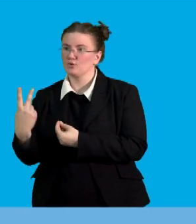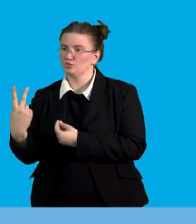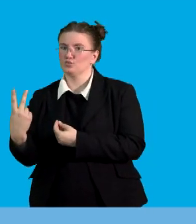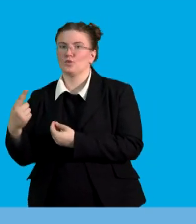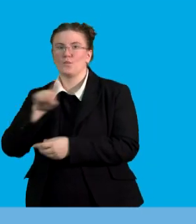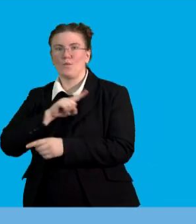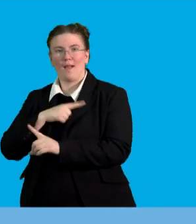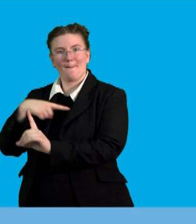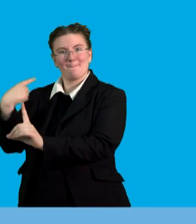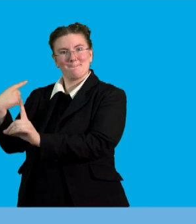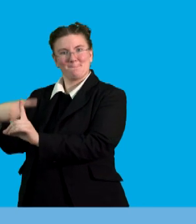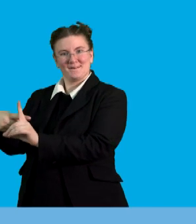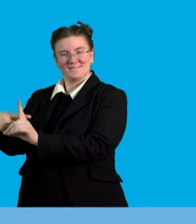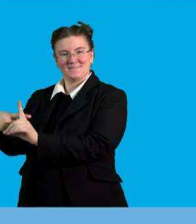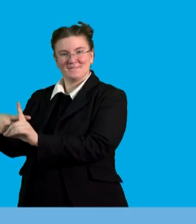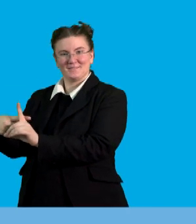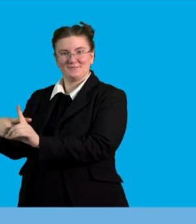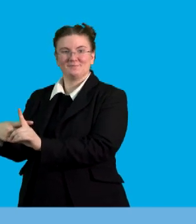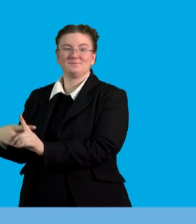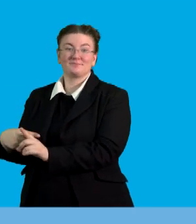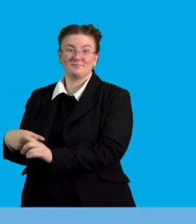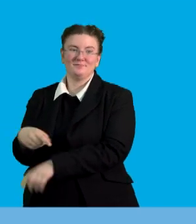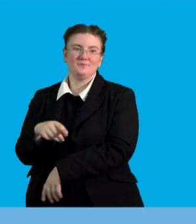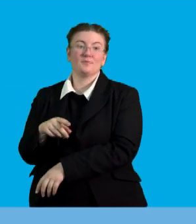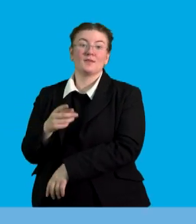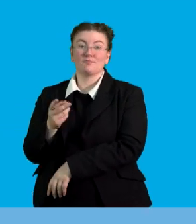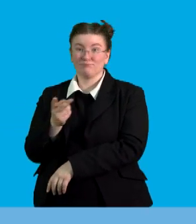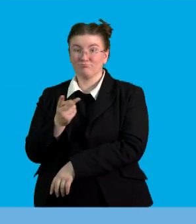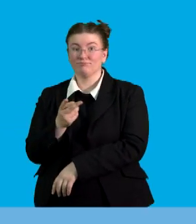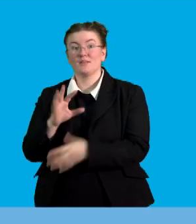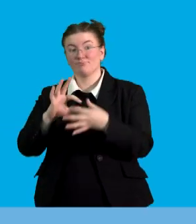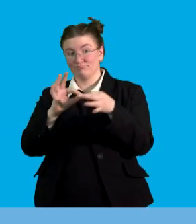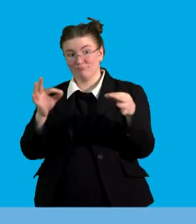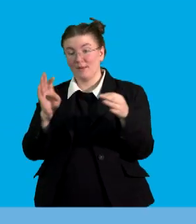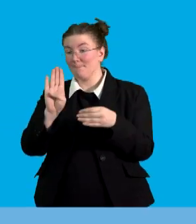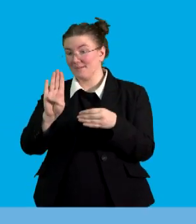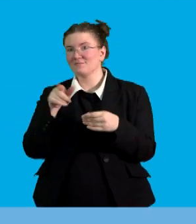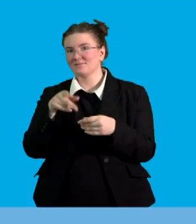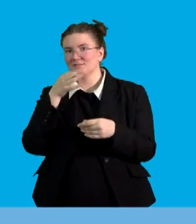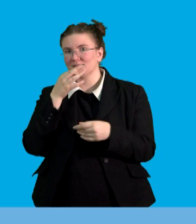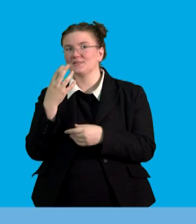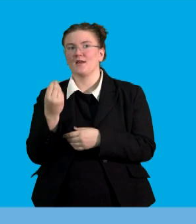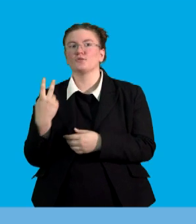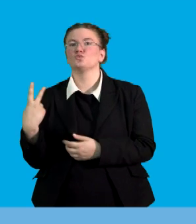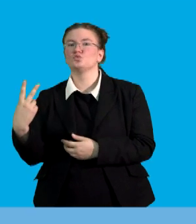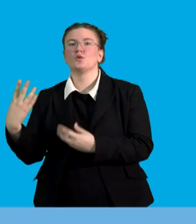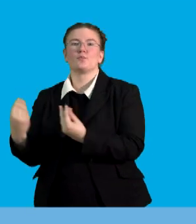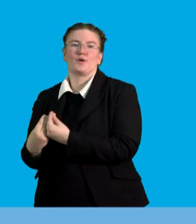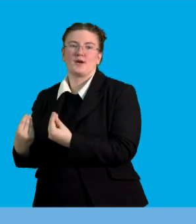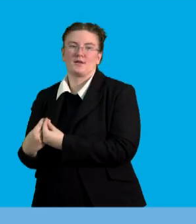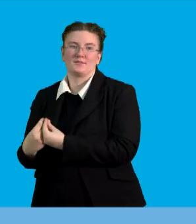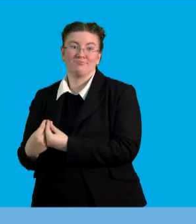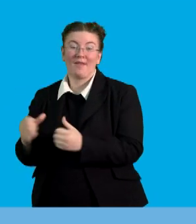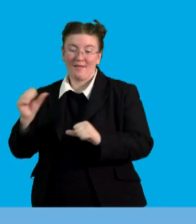them in this particular case, because even the statement tells us that there are two products. So now, what are